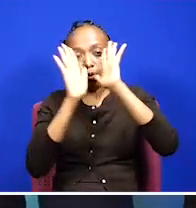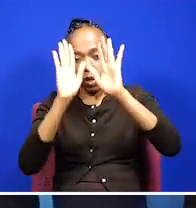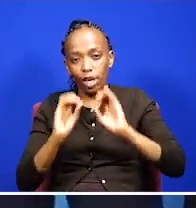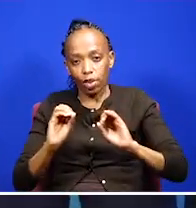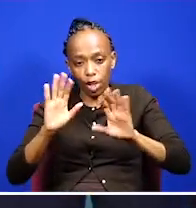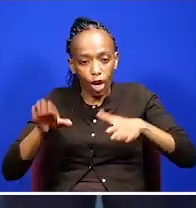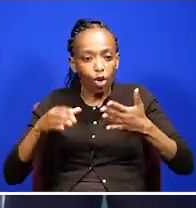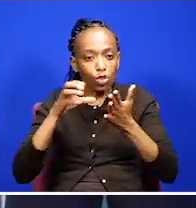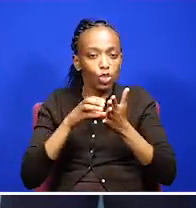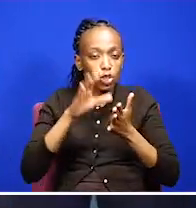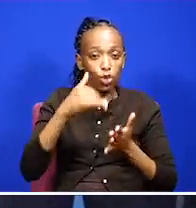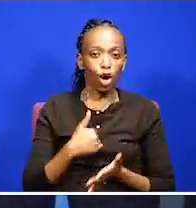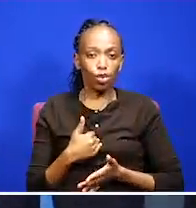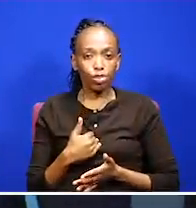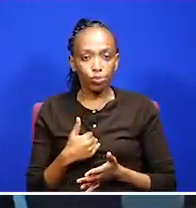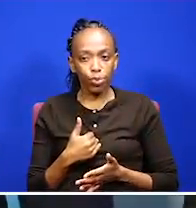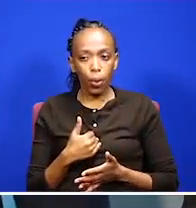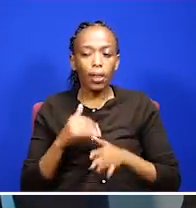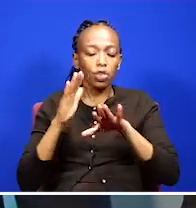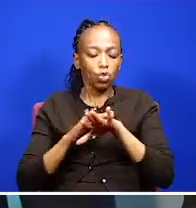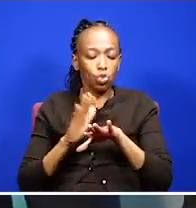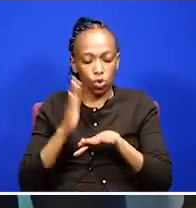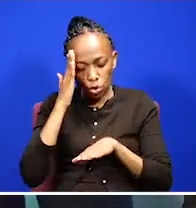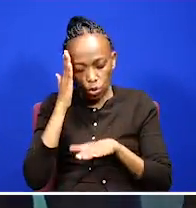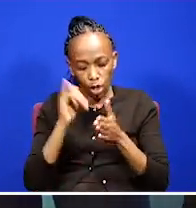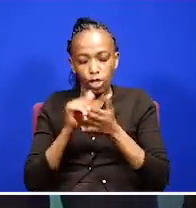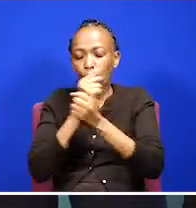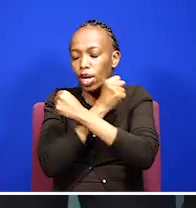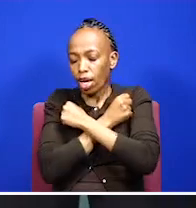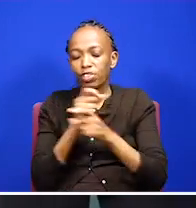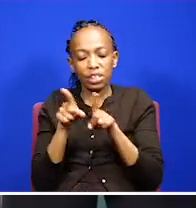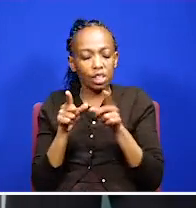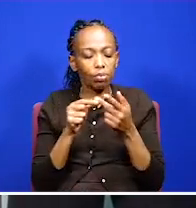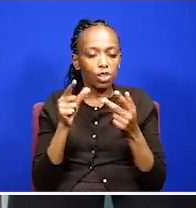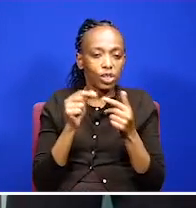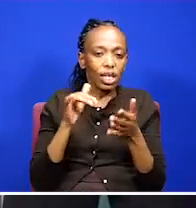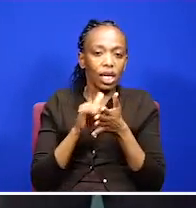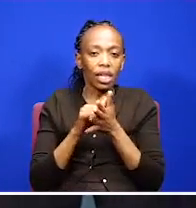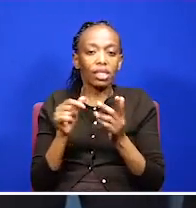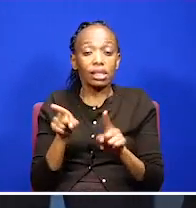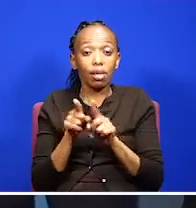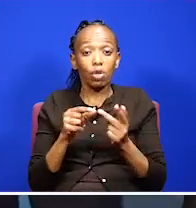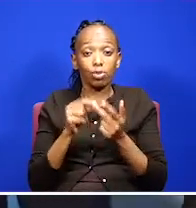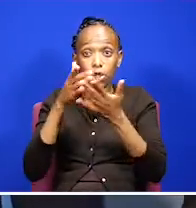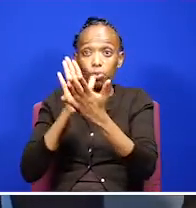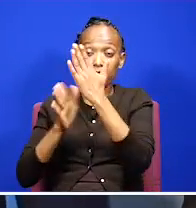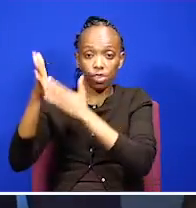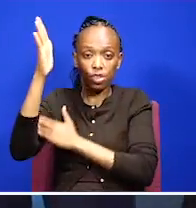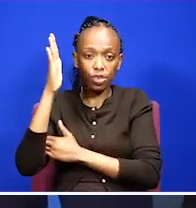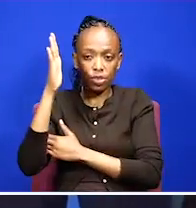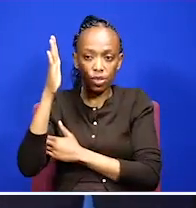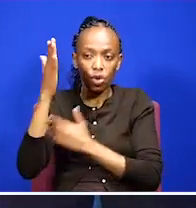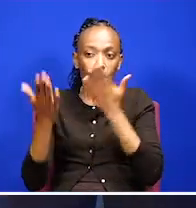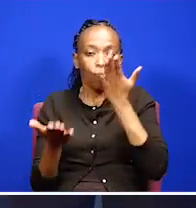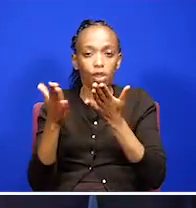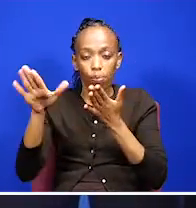of where you find yourself. How good it is to know that you're loved, that you're chosen, that you're special to God. Oh, may